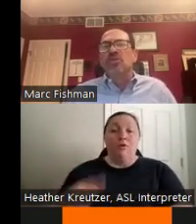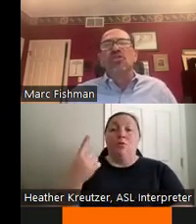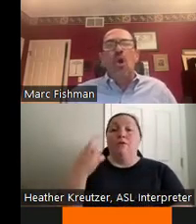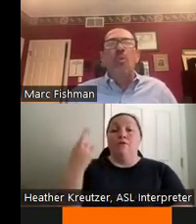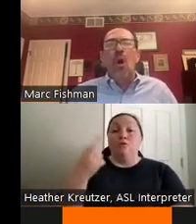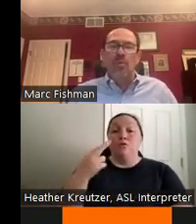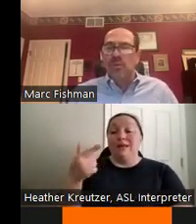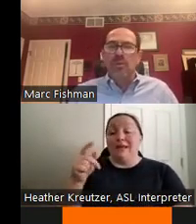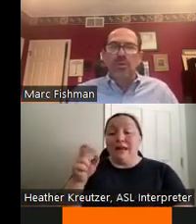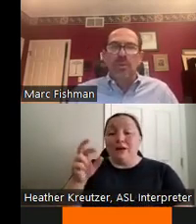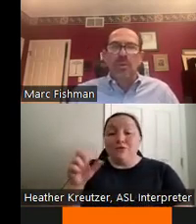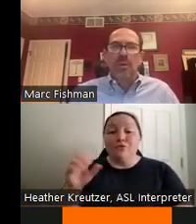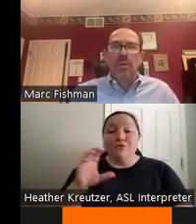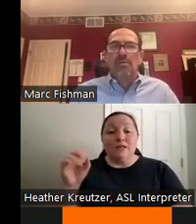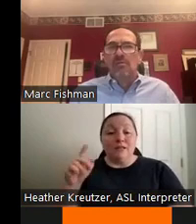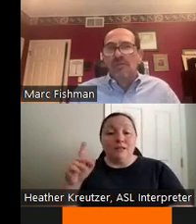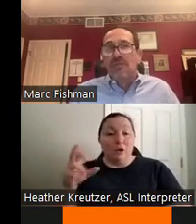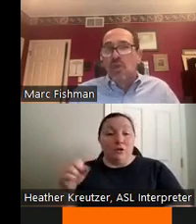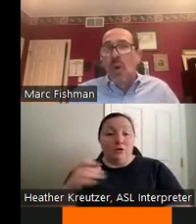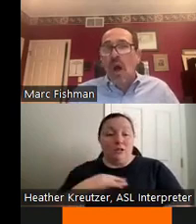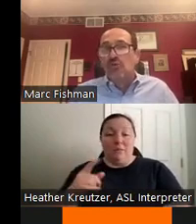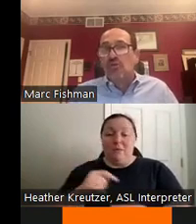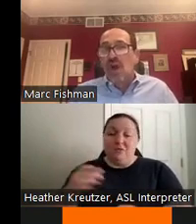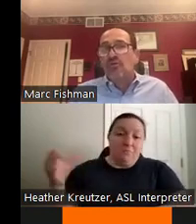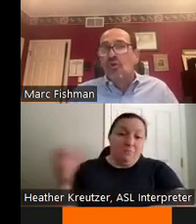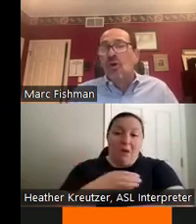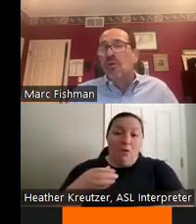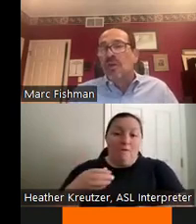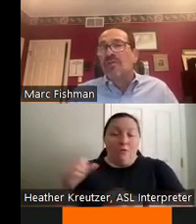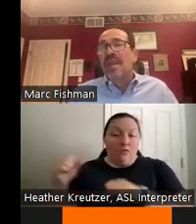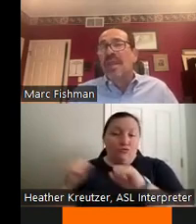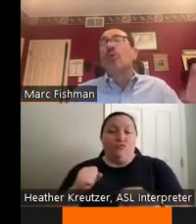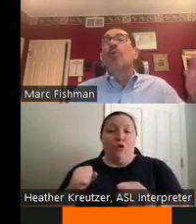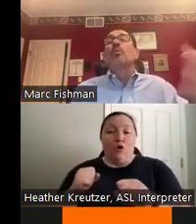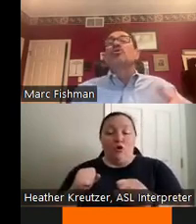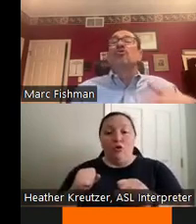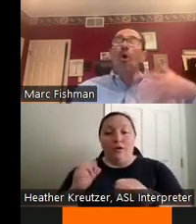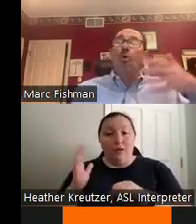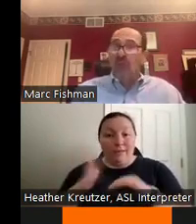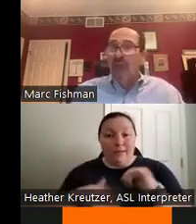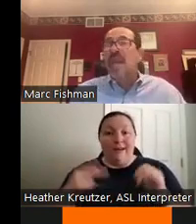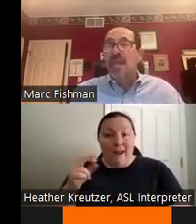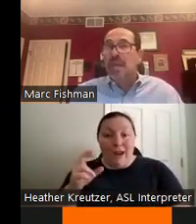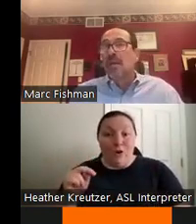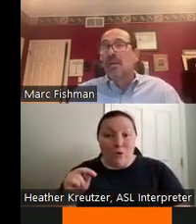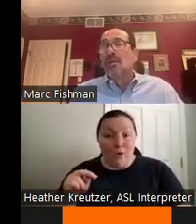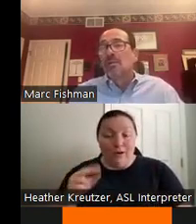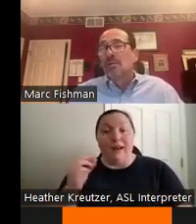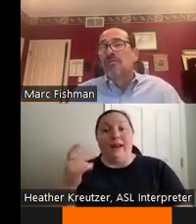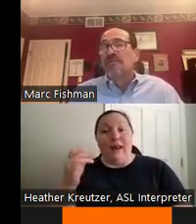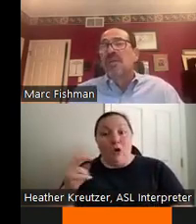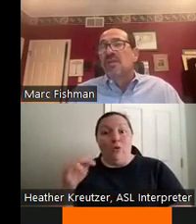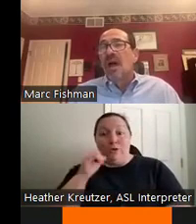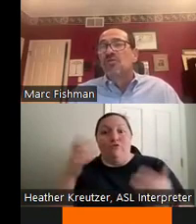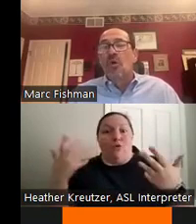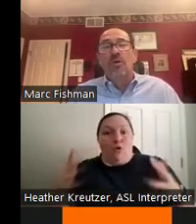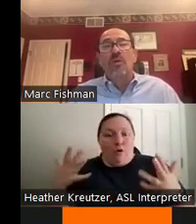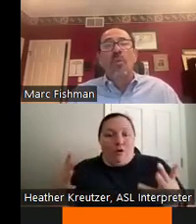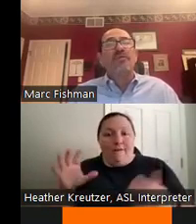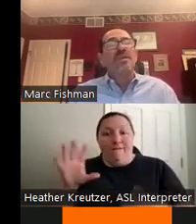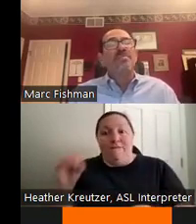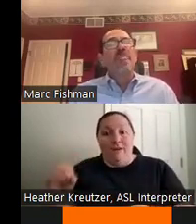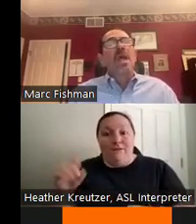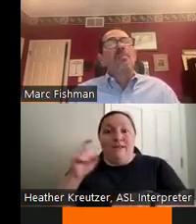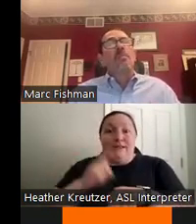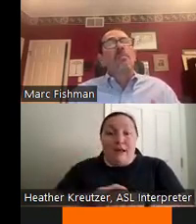it is because it's so potent, 50 to 100 times stronger even than heroin, which is already 50 times stronger